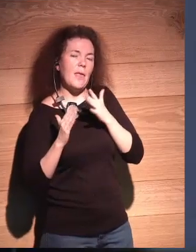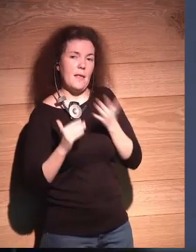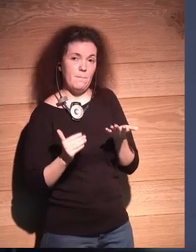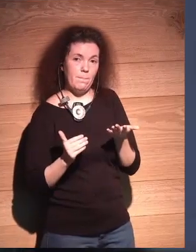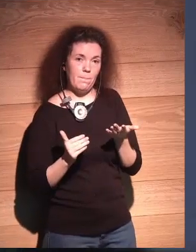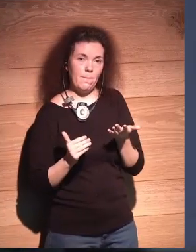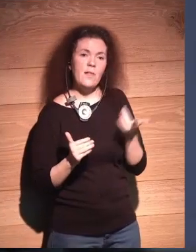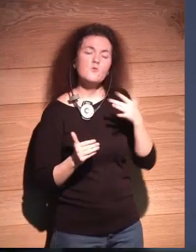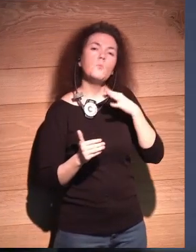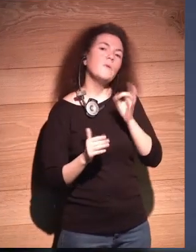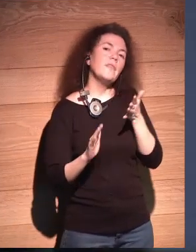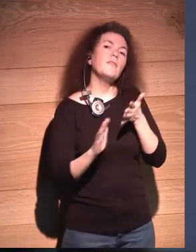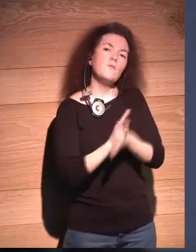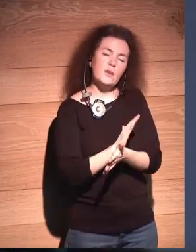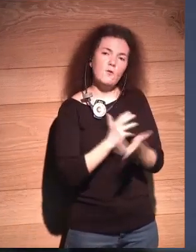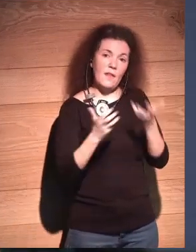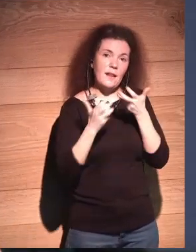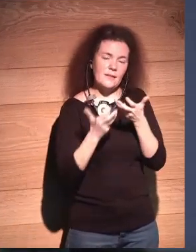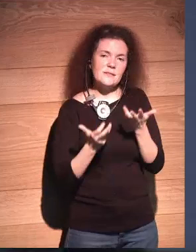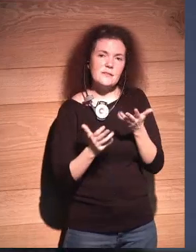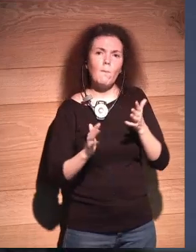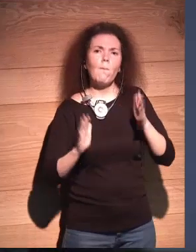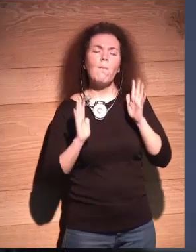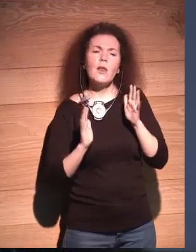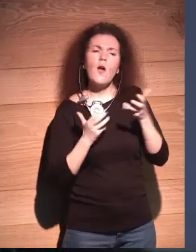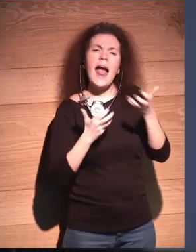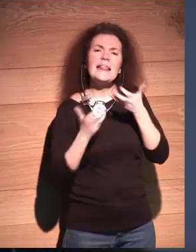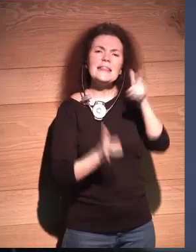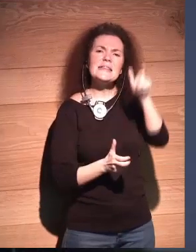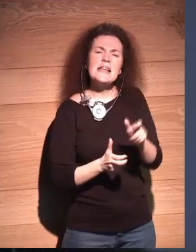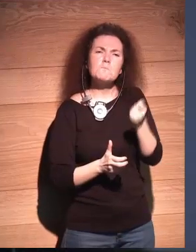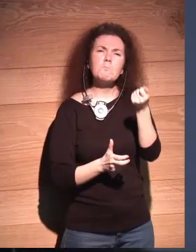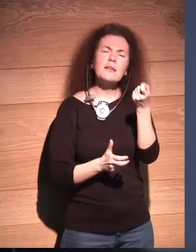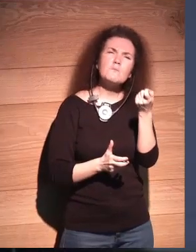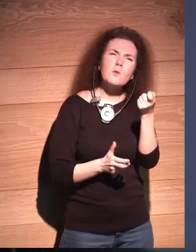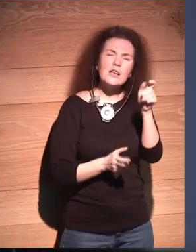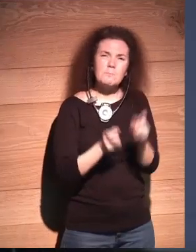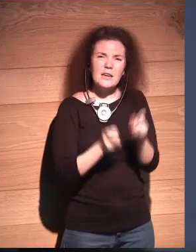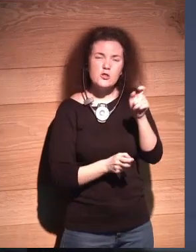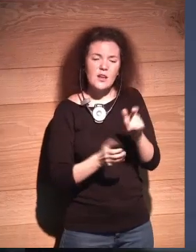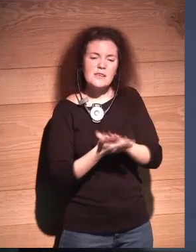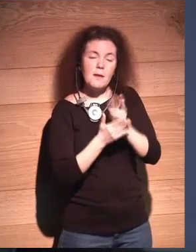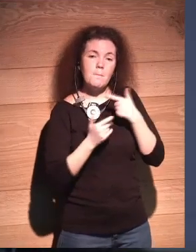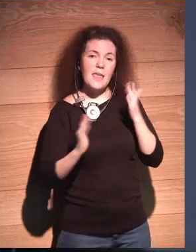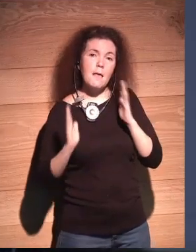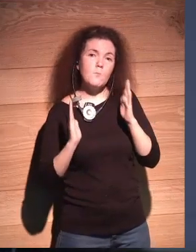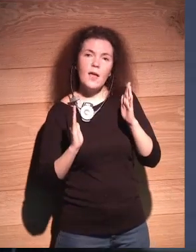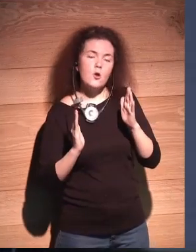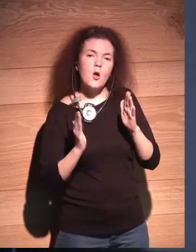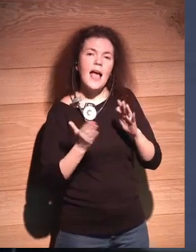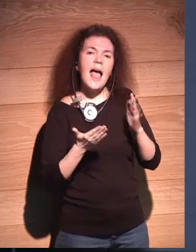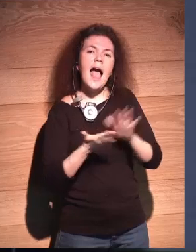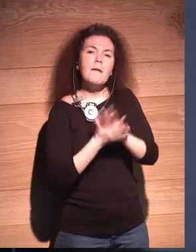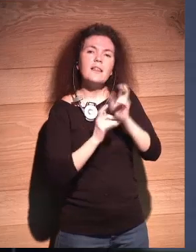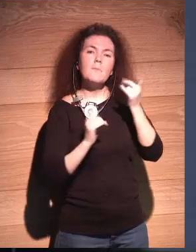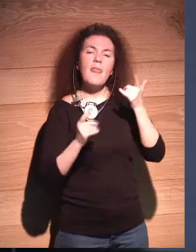times beyond reason. And I think that could be a definition of an artist, but there are very few artists who are telling us about